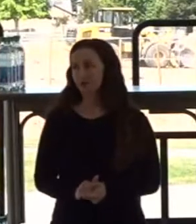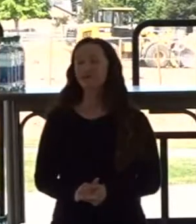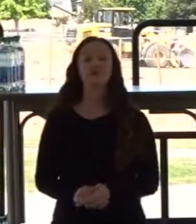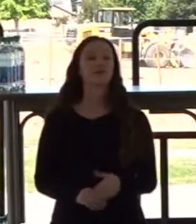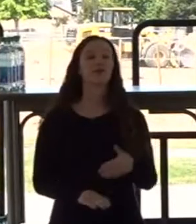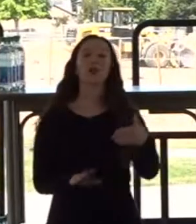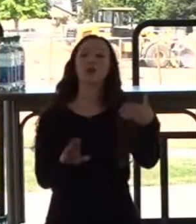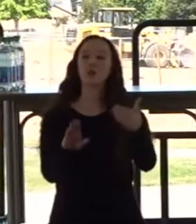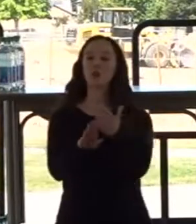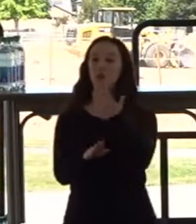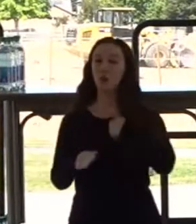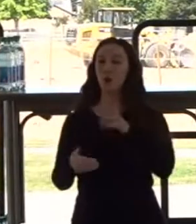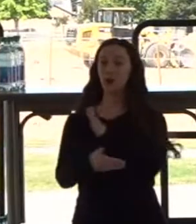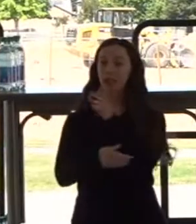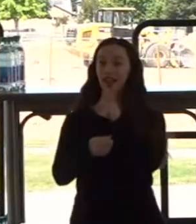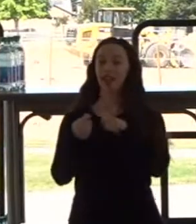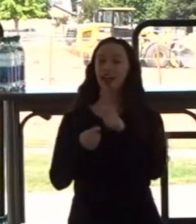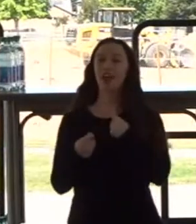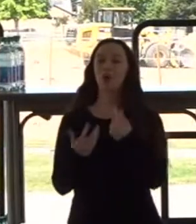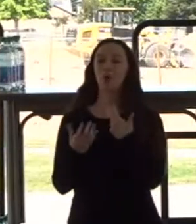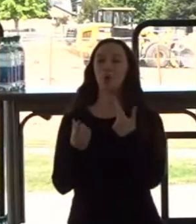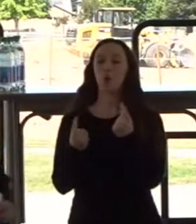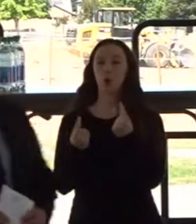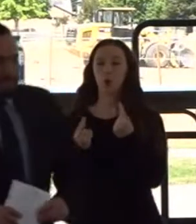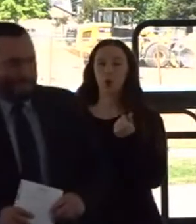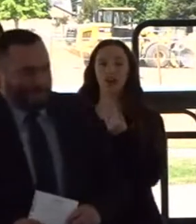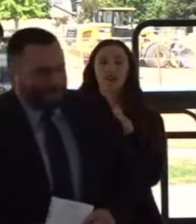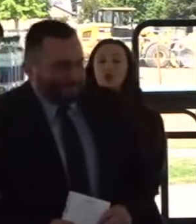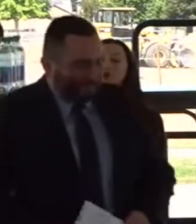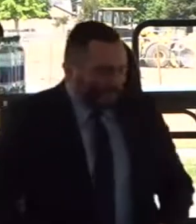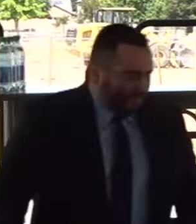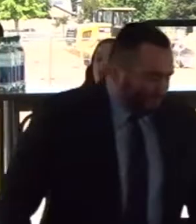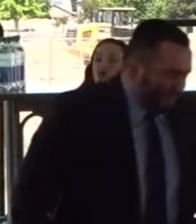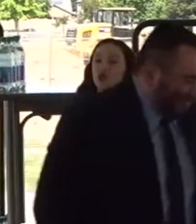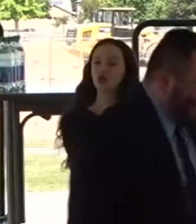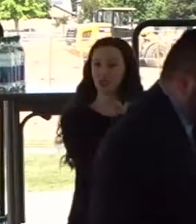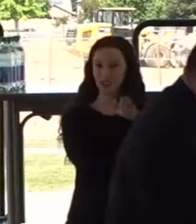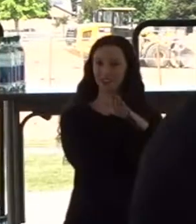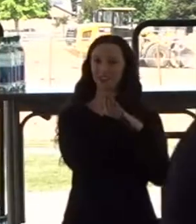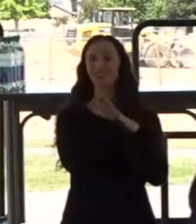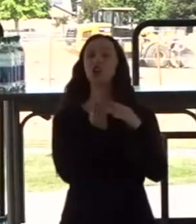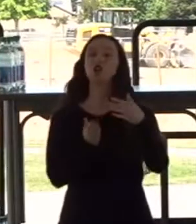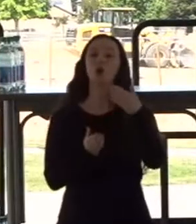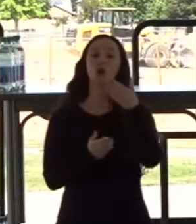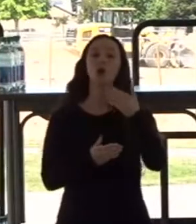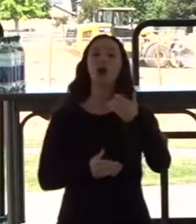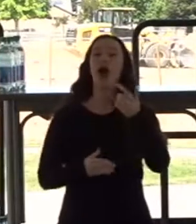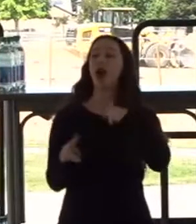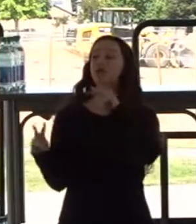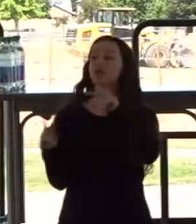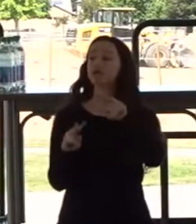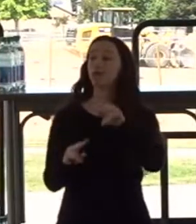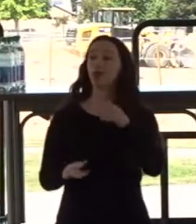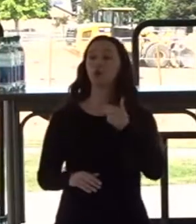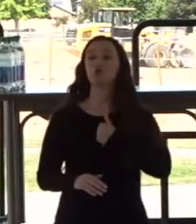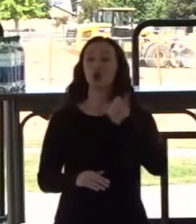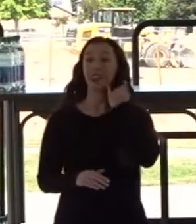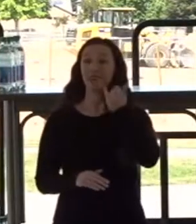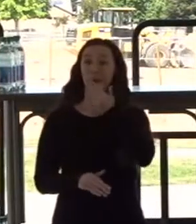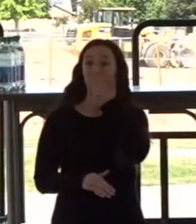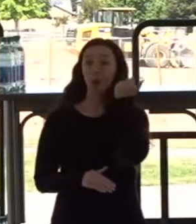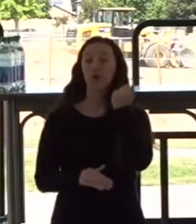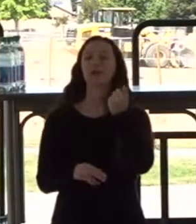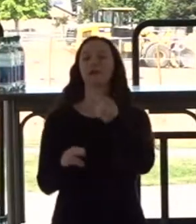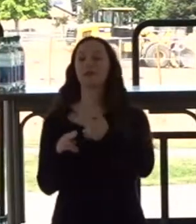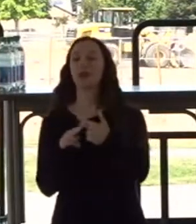And before we end, I want to just do a couple of shout outs because I'm looking out in the audience, so forgive me if I miss somebody or stand up. But I want